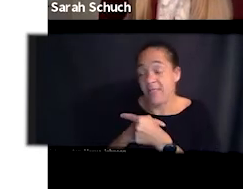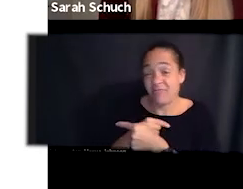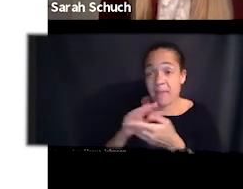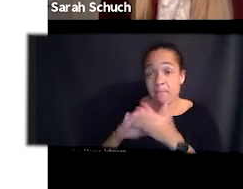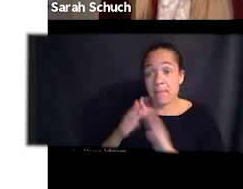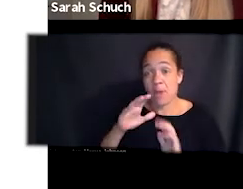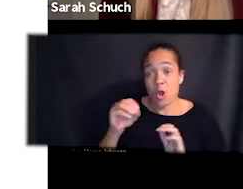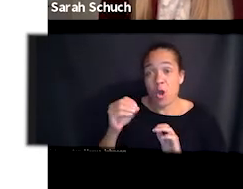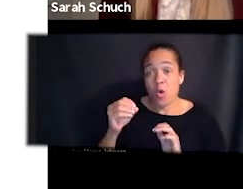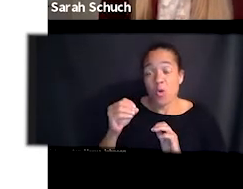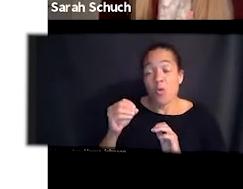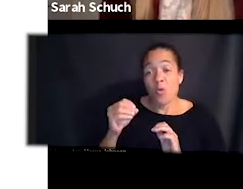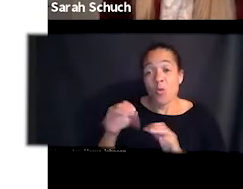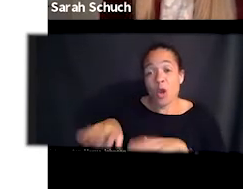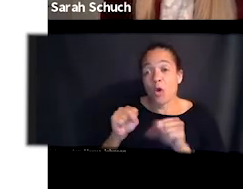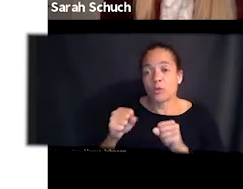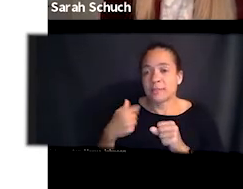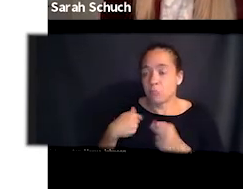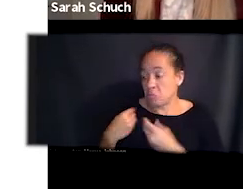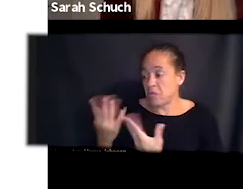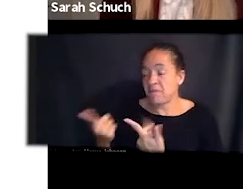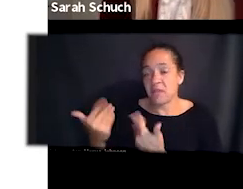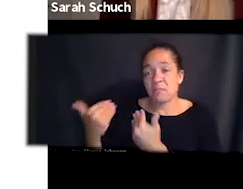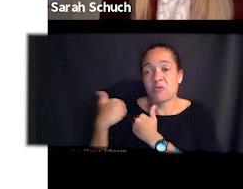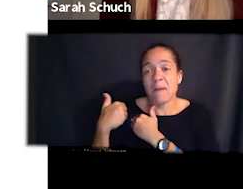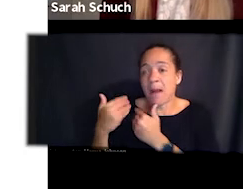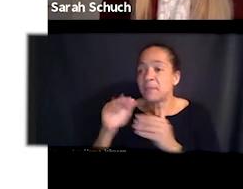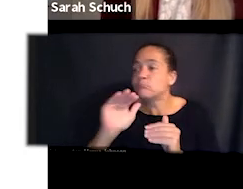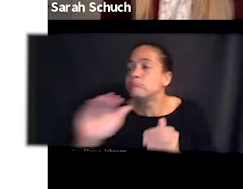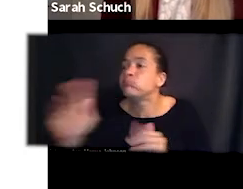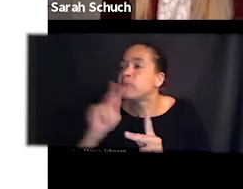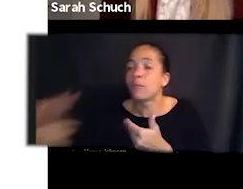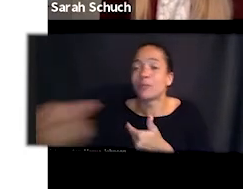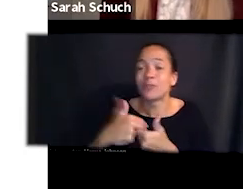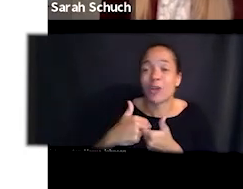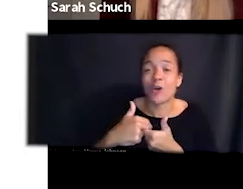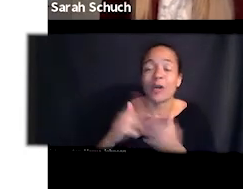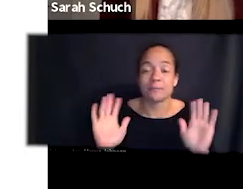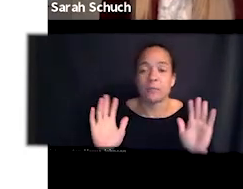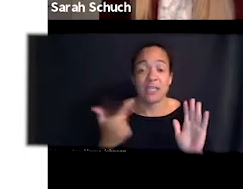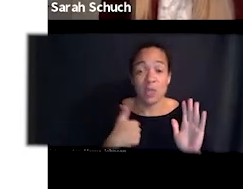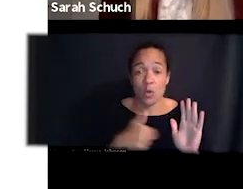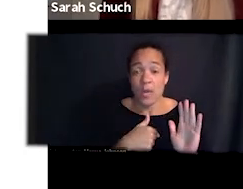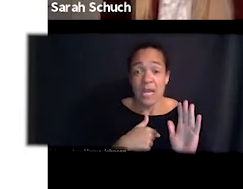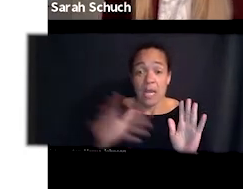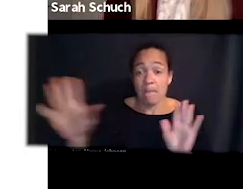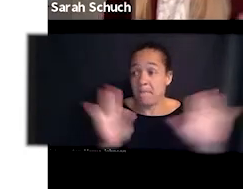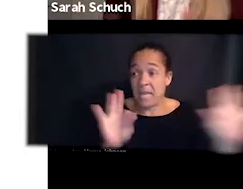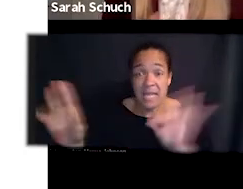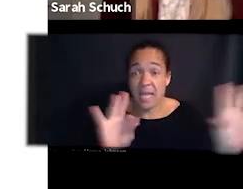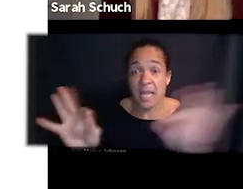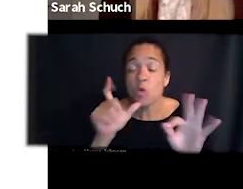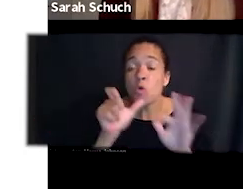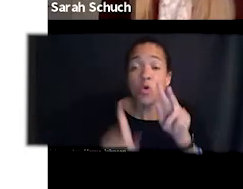the responsibility of inviting residents to join us. So we didn't have any hand in choosing who would show up to those